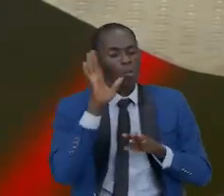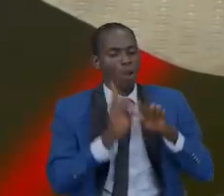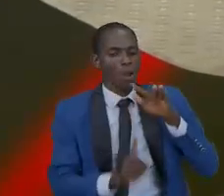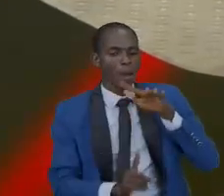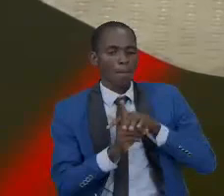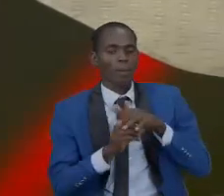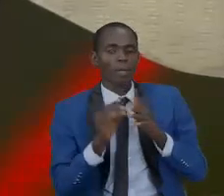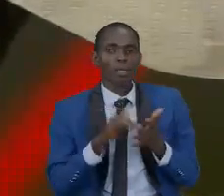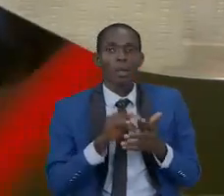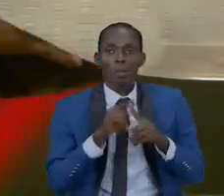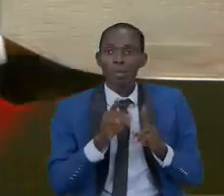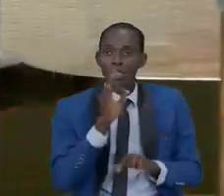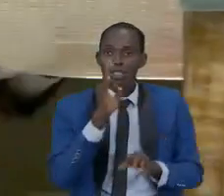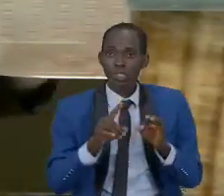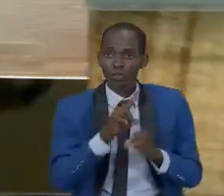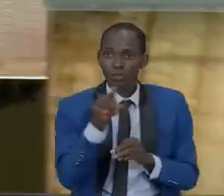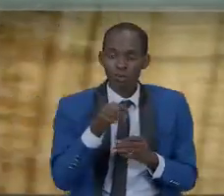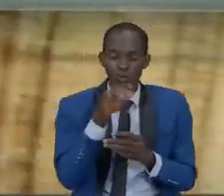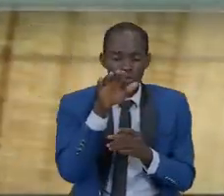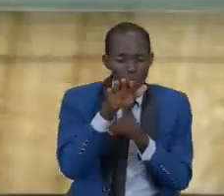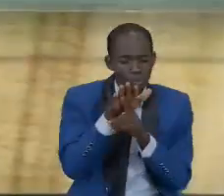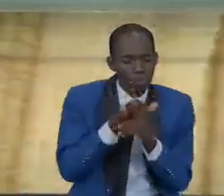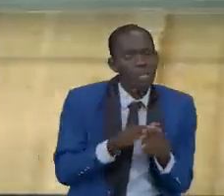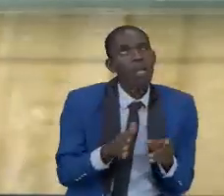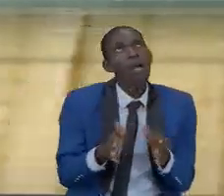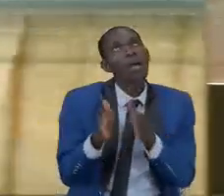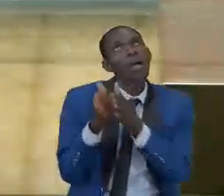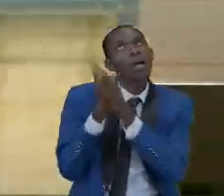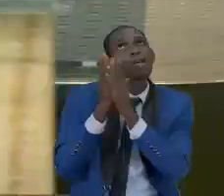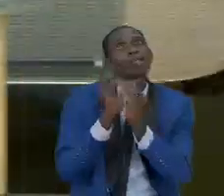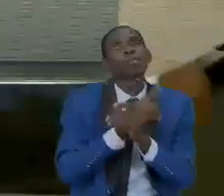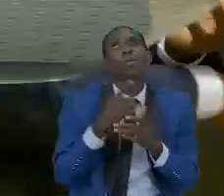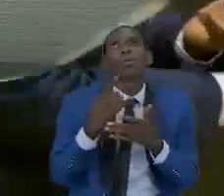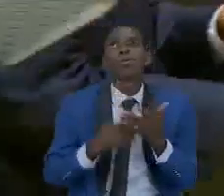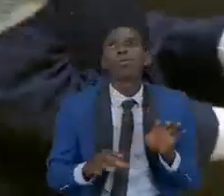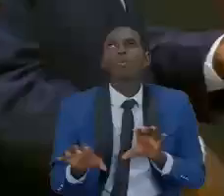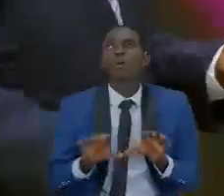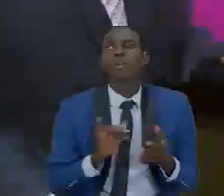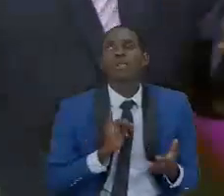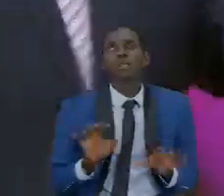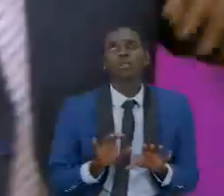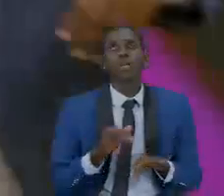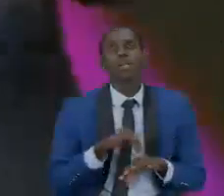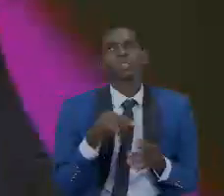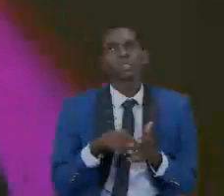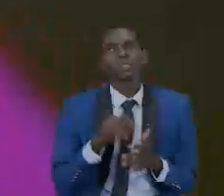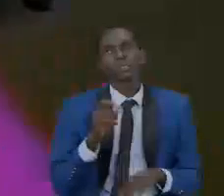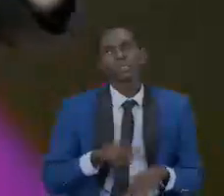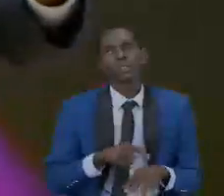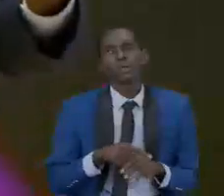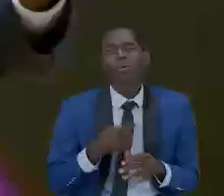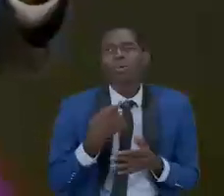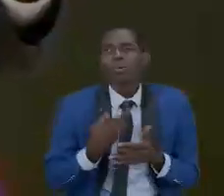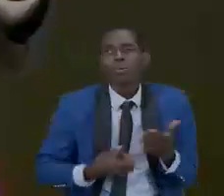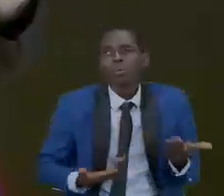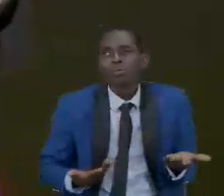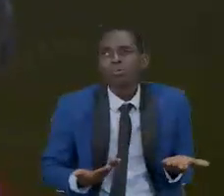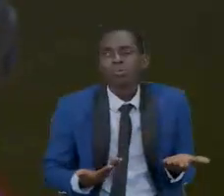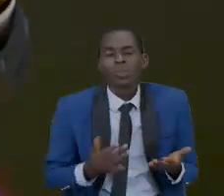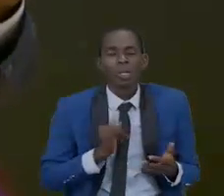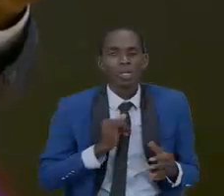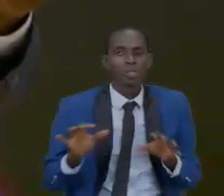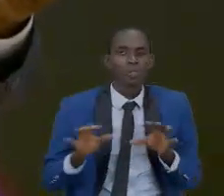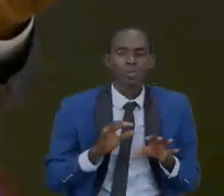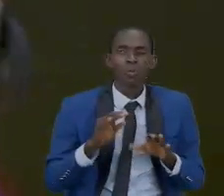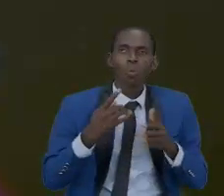again but when you slow down and you ask the Lord what shall I do at this time how shall I respond at this